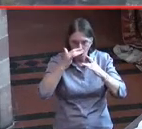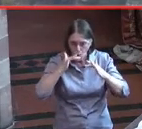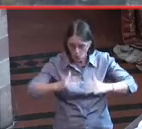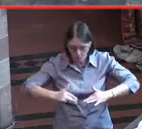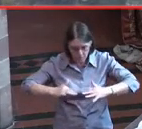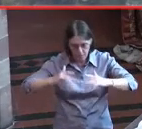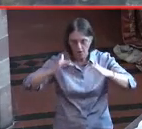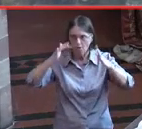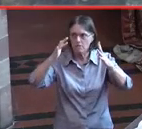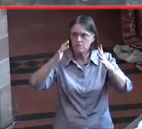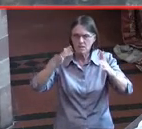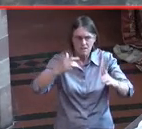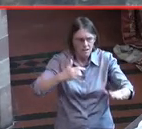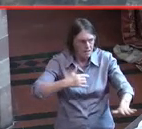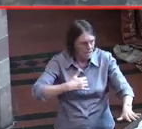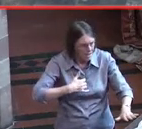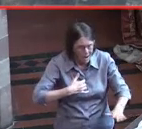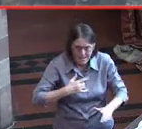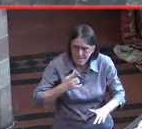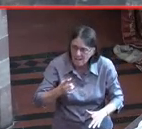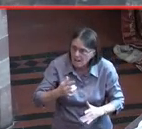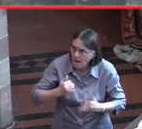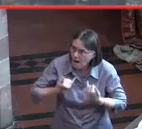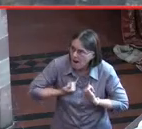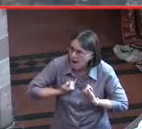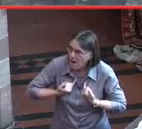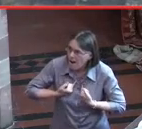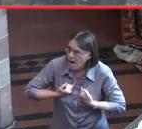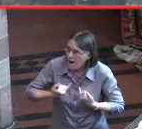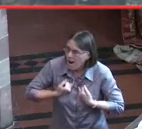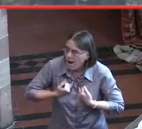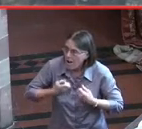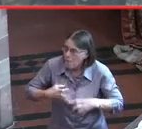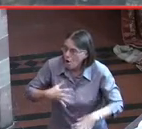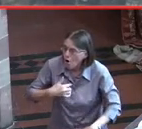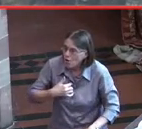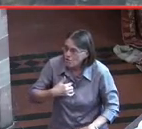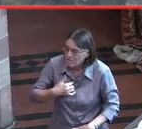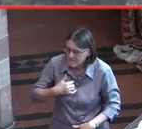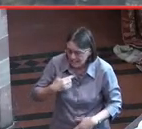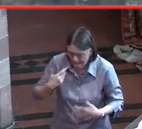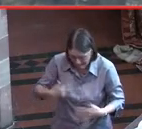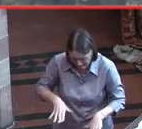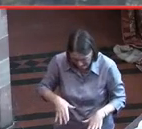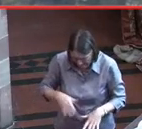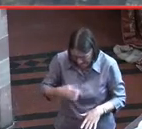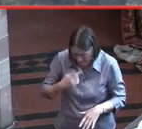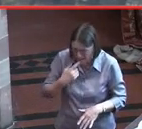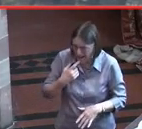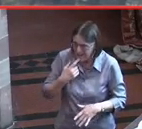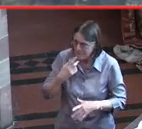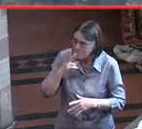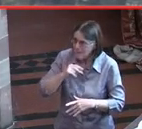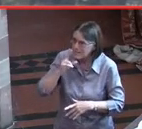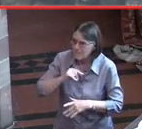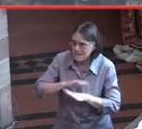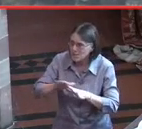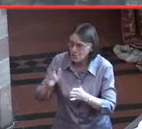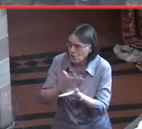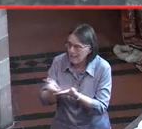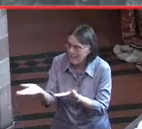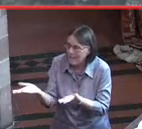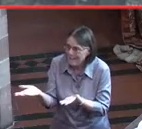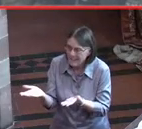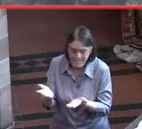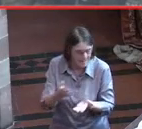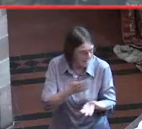said, "Woe is me, I am lost, for I am a man of unclean lips, and I live among a